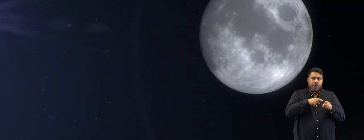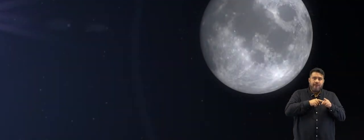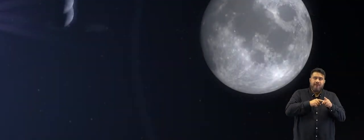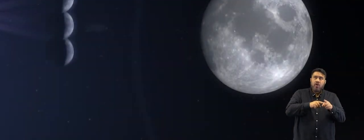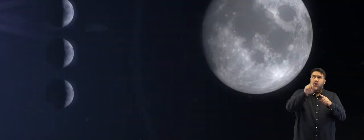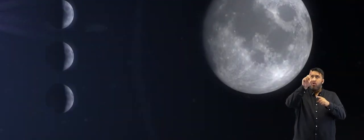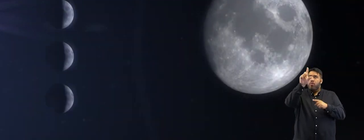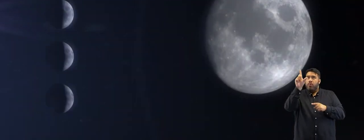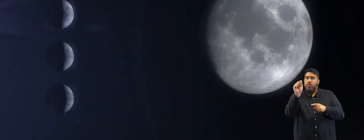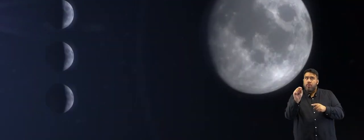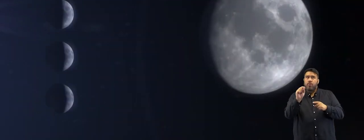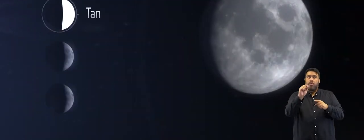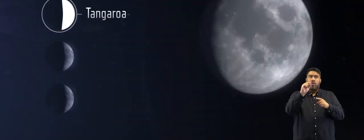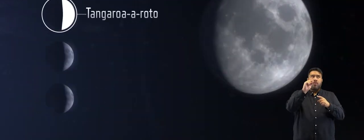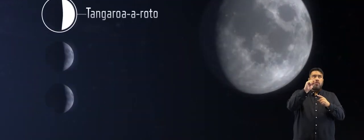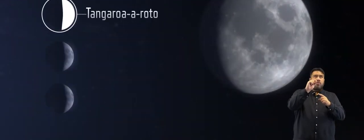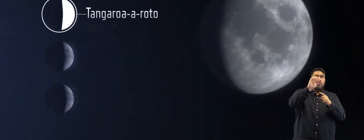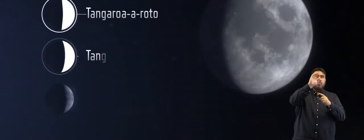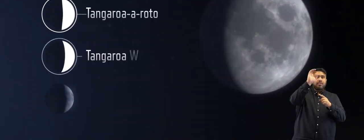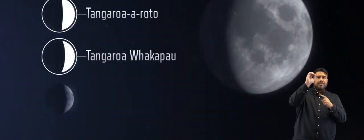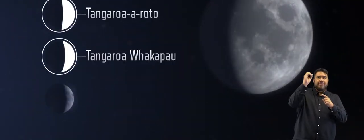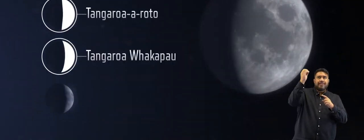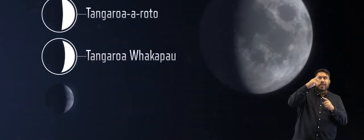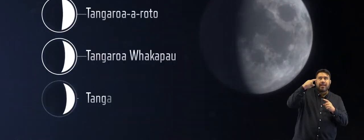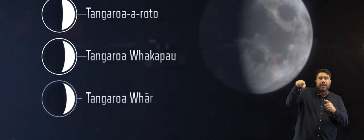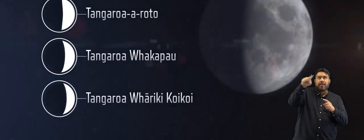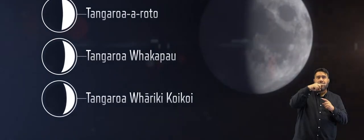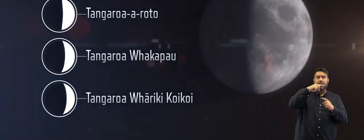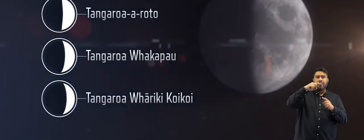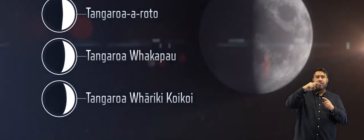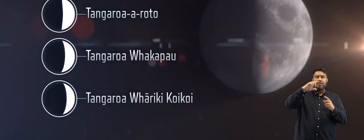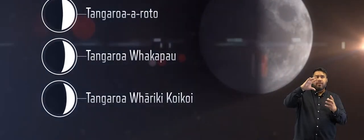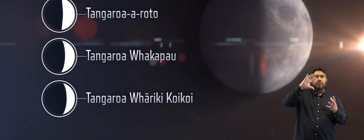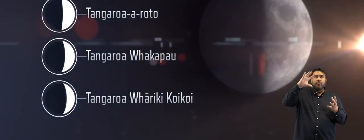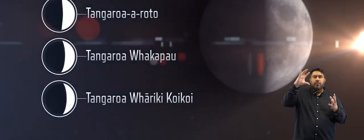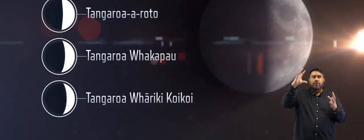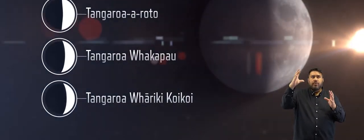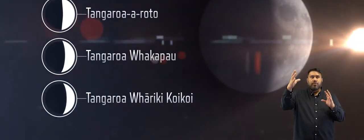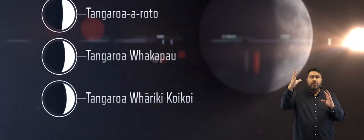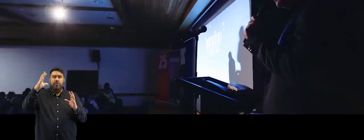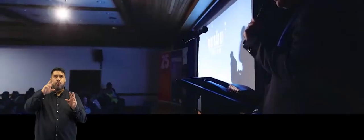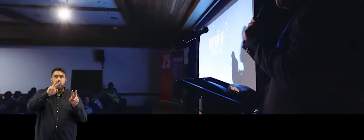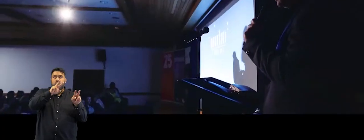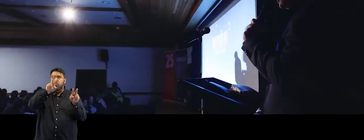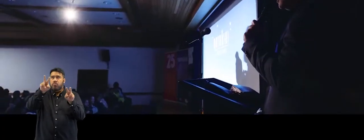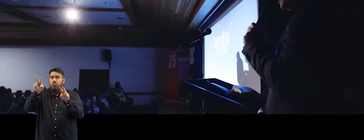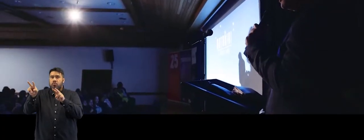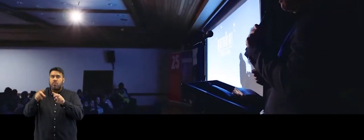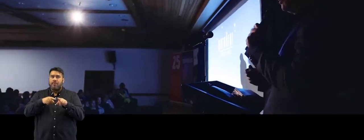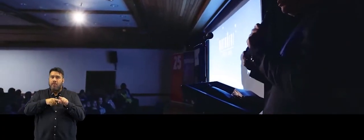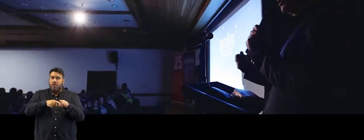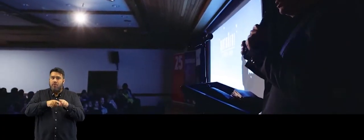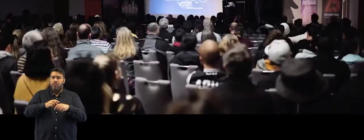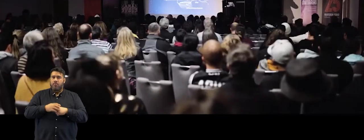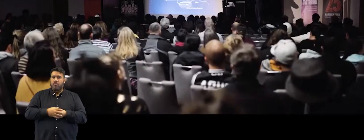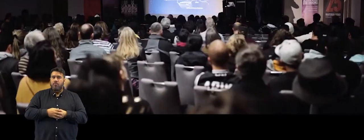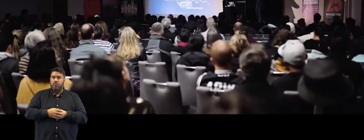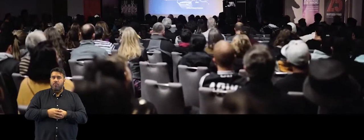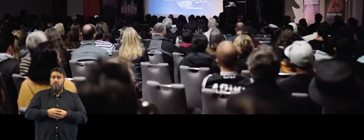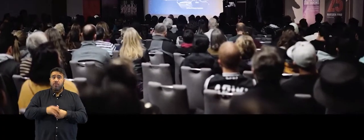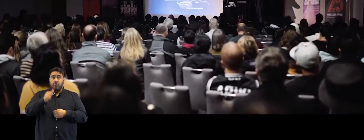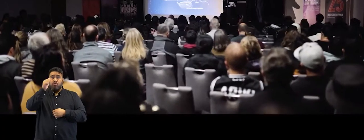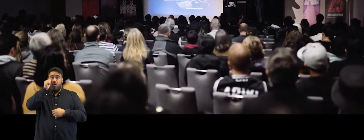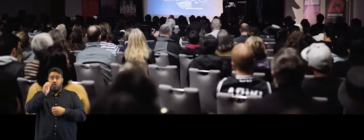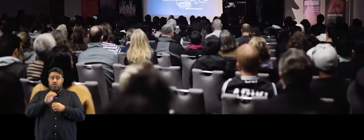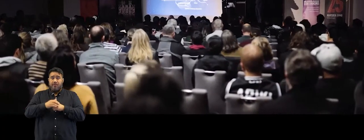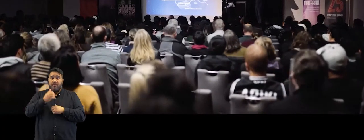complex lunar-stellar, solar-stellar calendar system. And I think by sharing this knowledge and